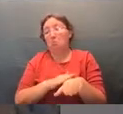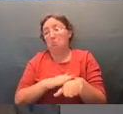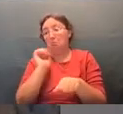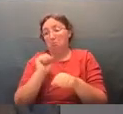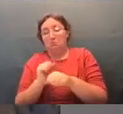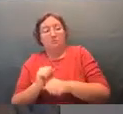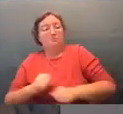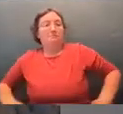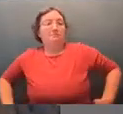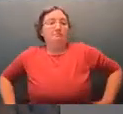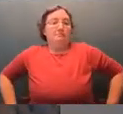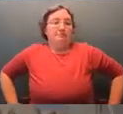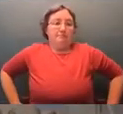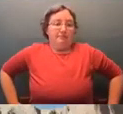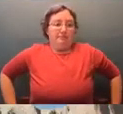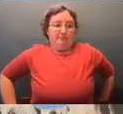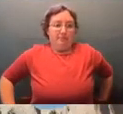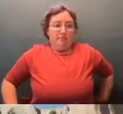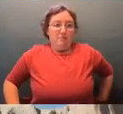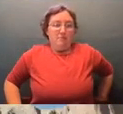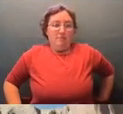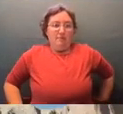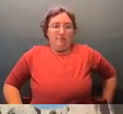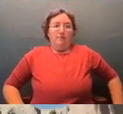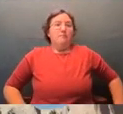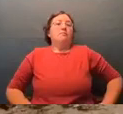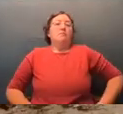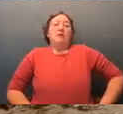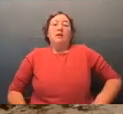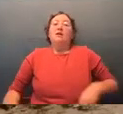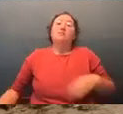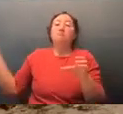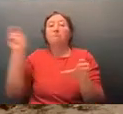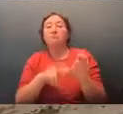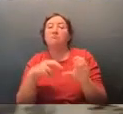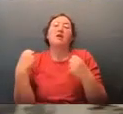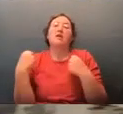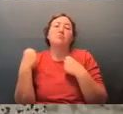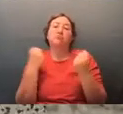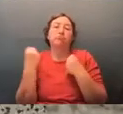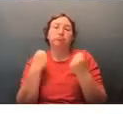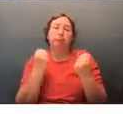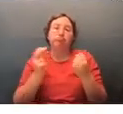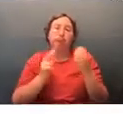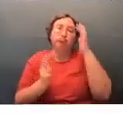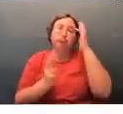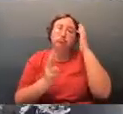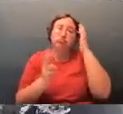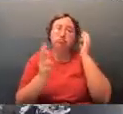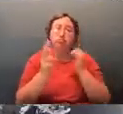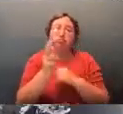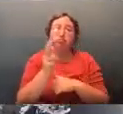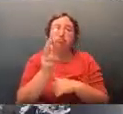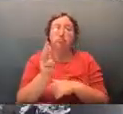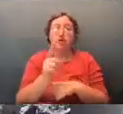Let's hop off of here. And we are gonna hop in our car and move a little bit further north to a